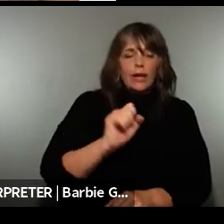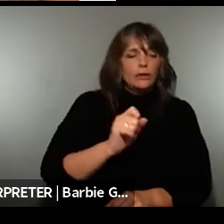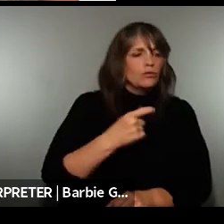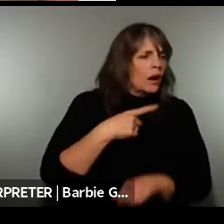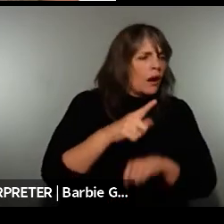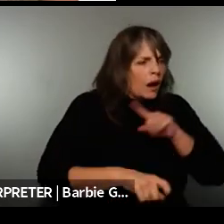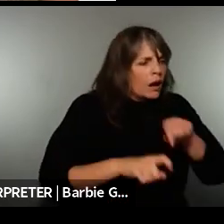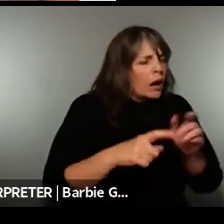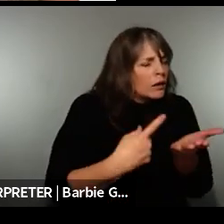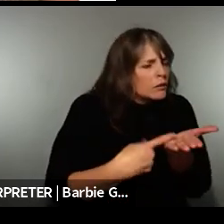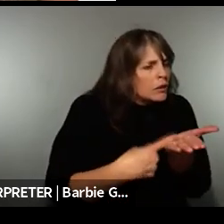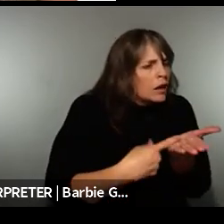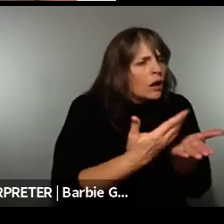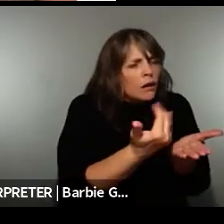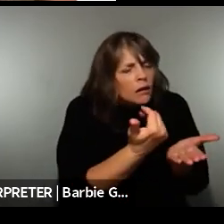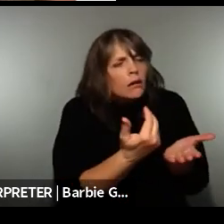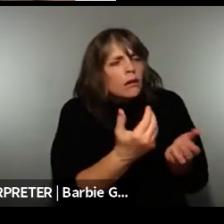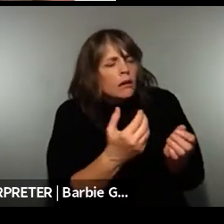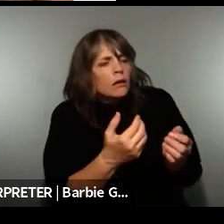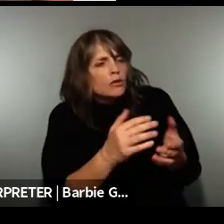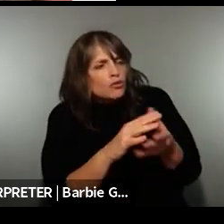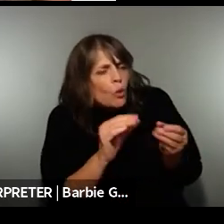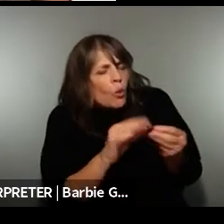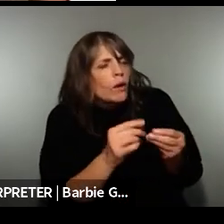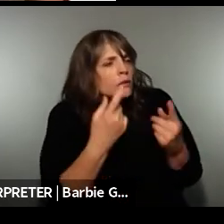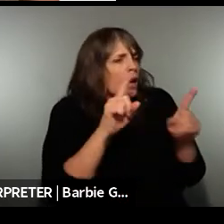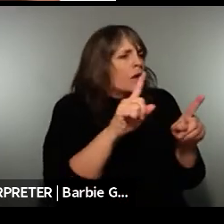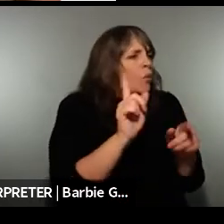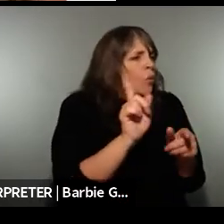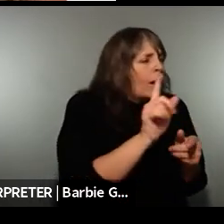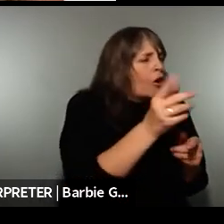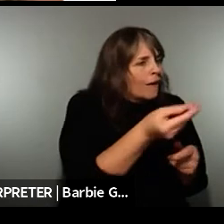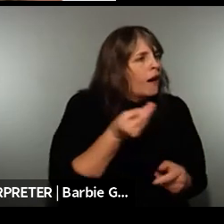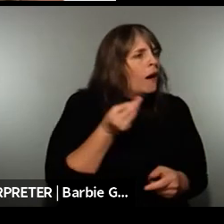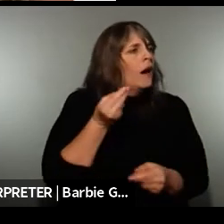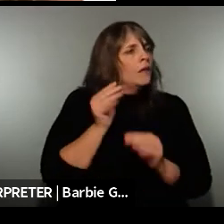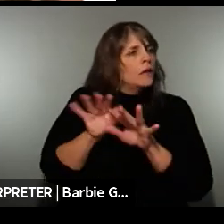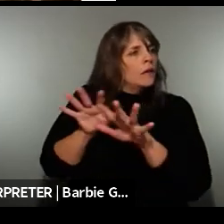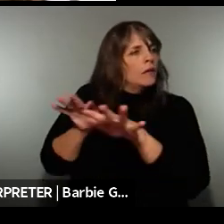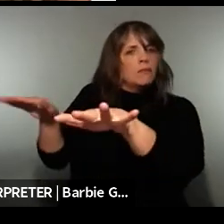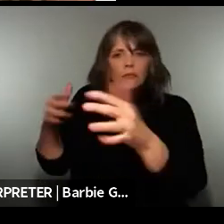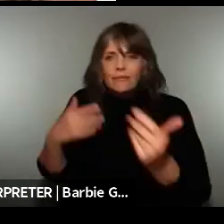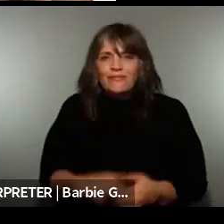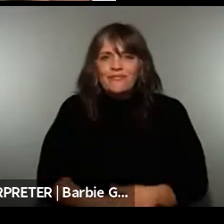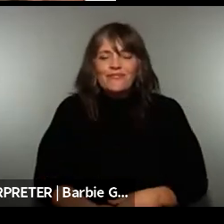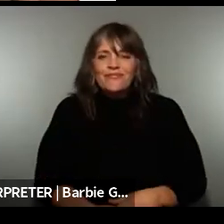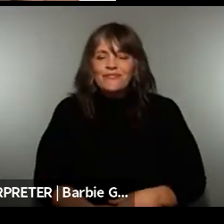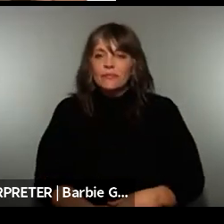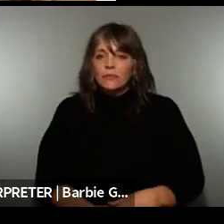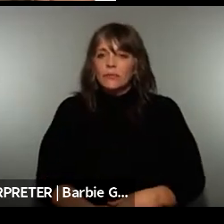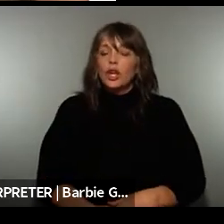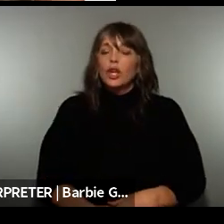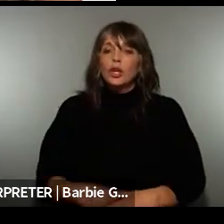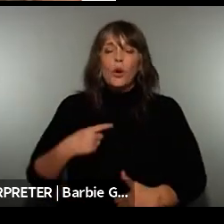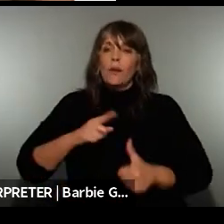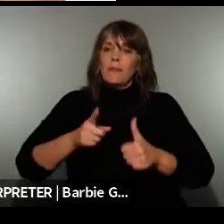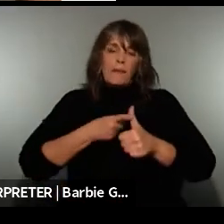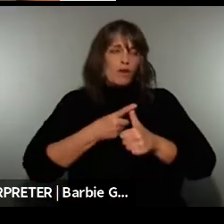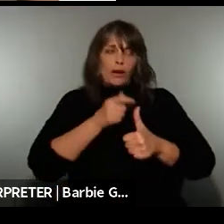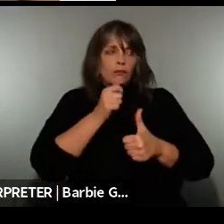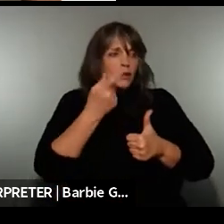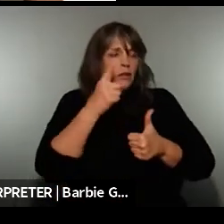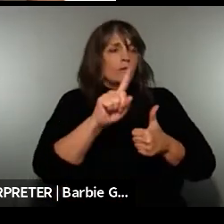these conversations? I mean, I also think Annalisa, that if another artist comes in and says, it makes the same ask, and then a third artist comes in and makes